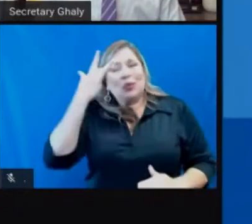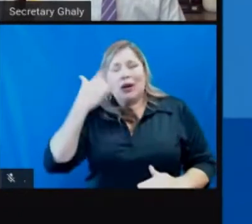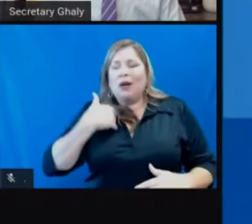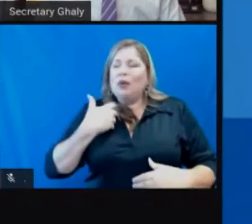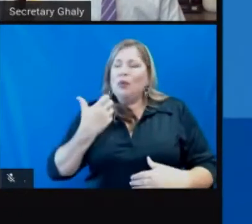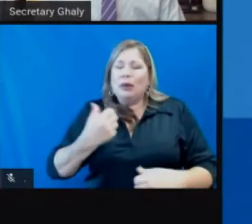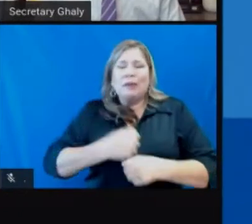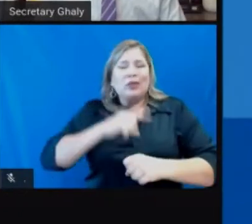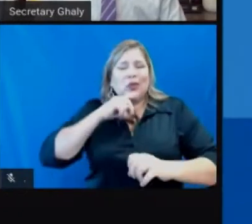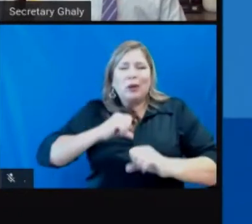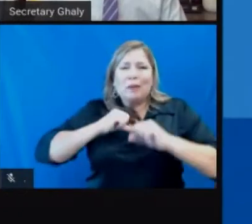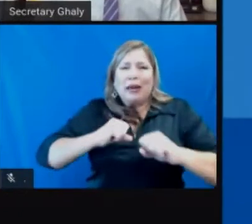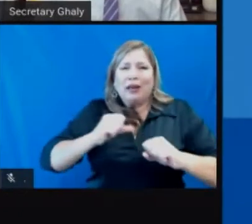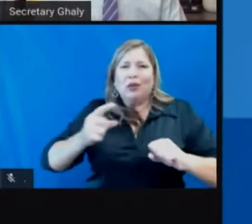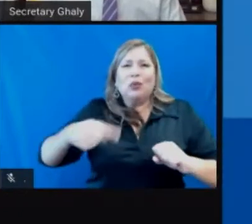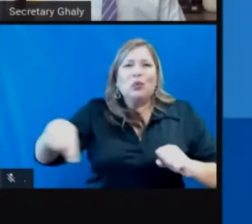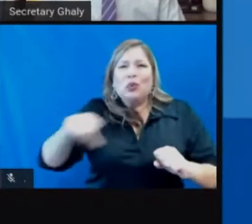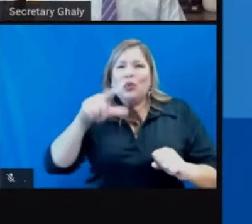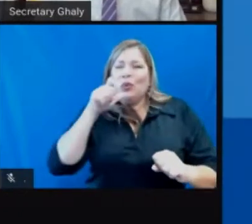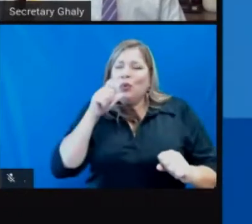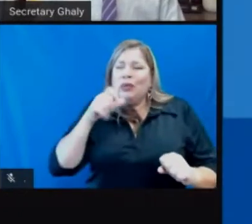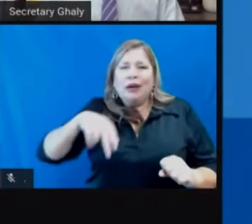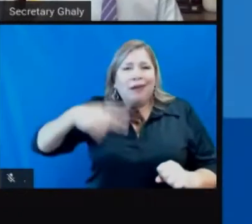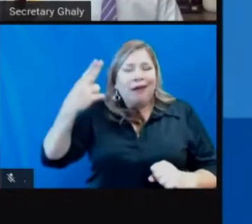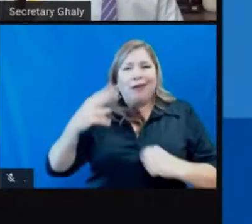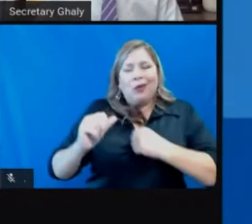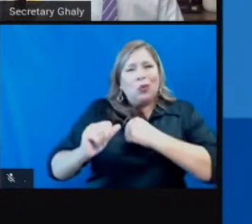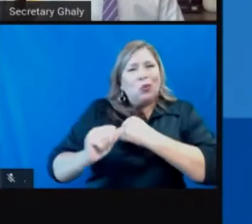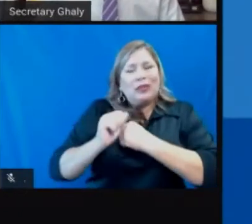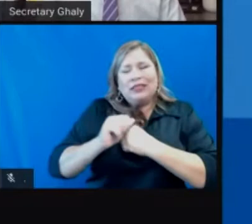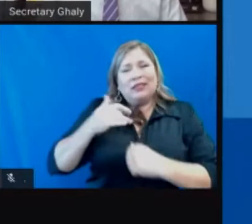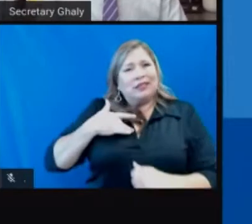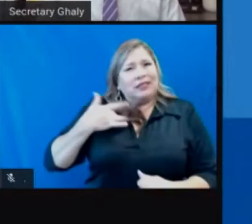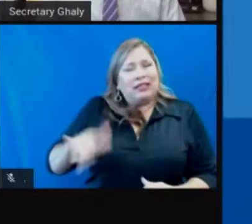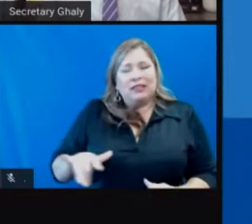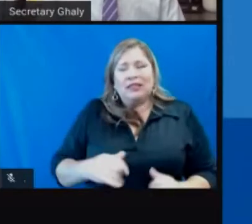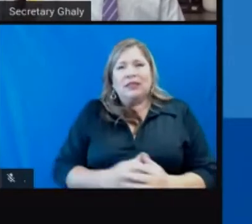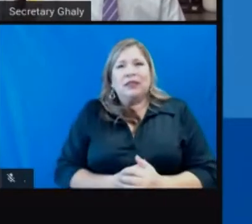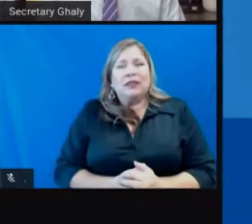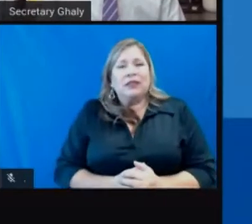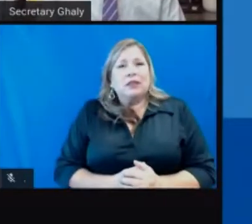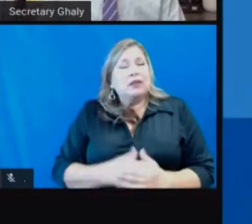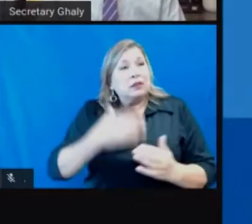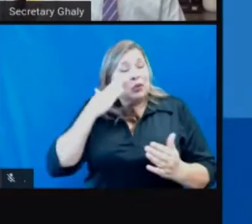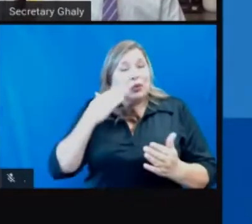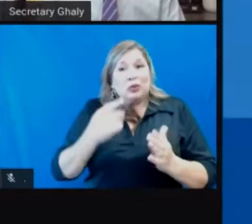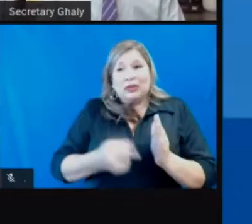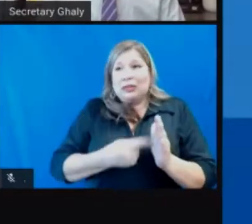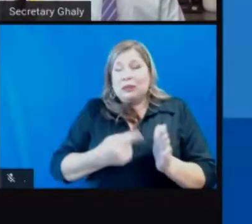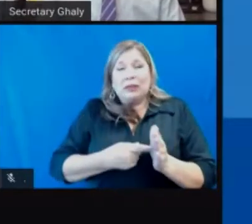We know that although many people who might be out and about, even between 10 and